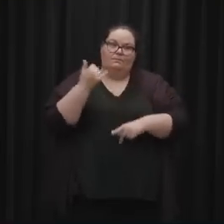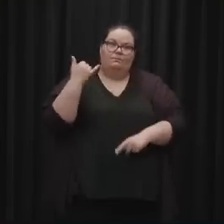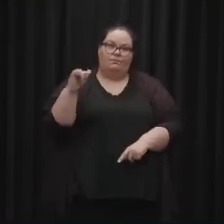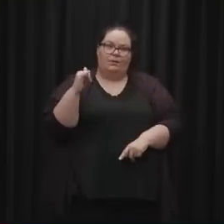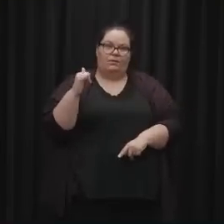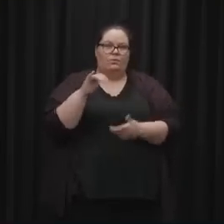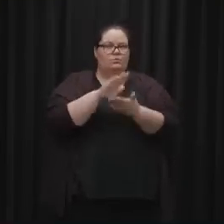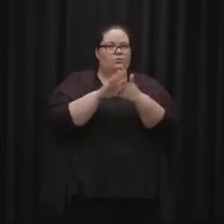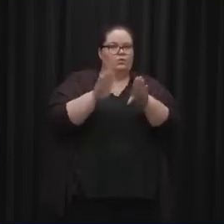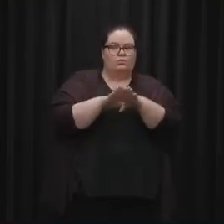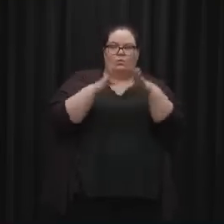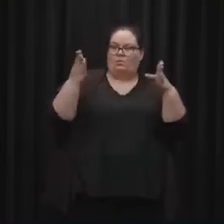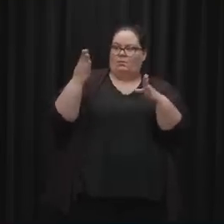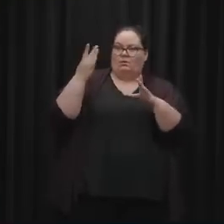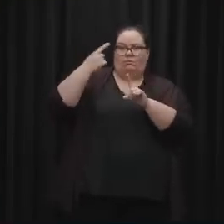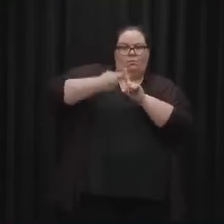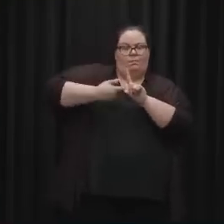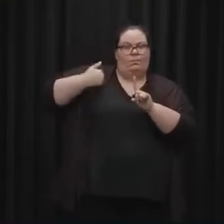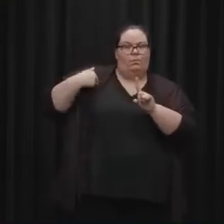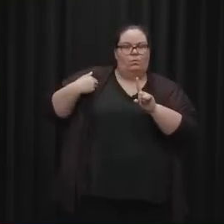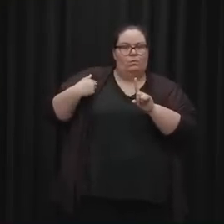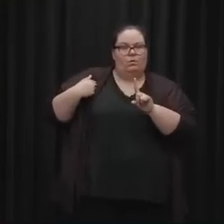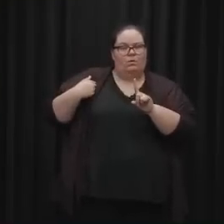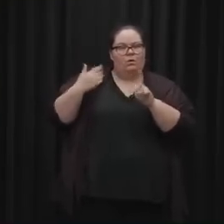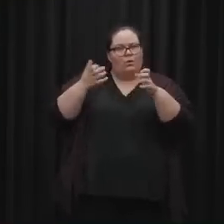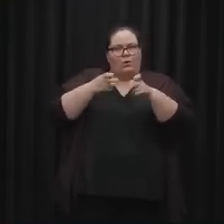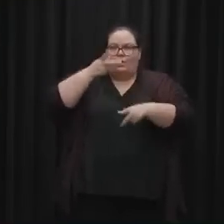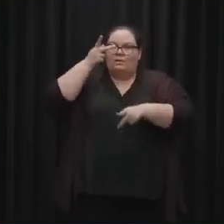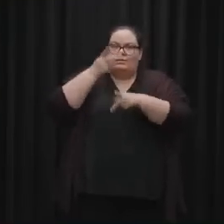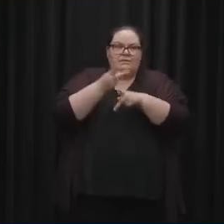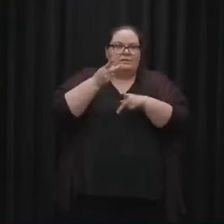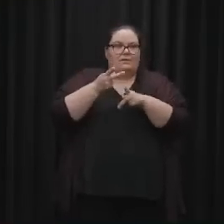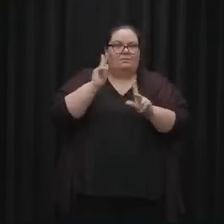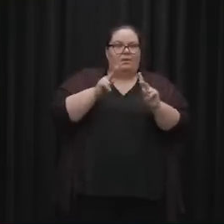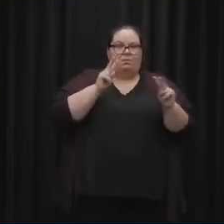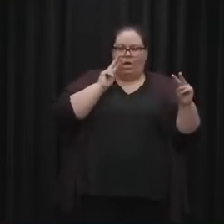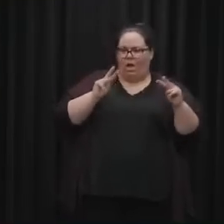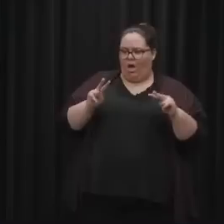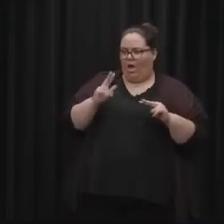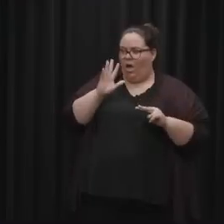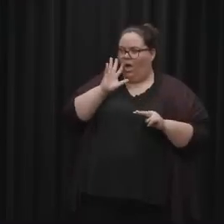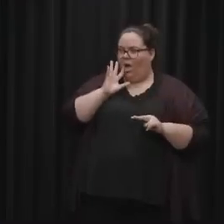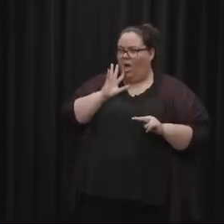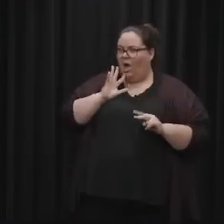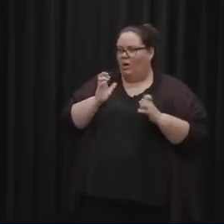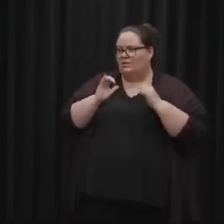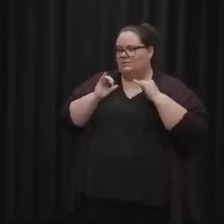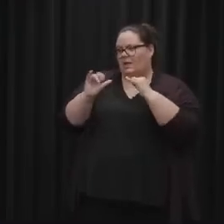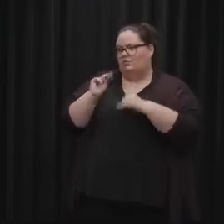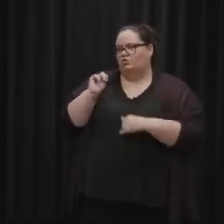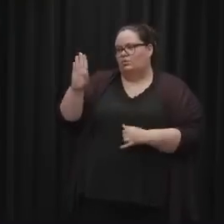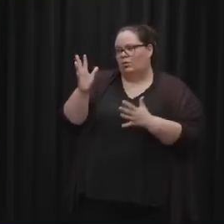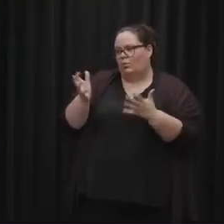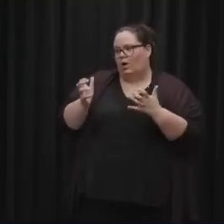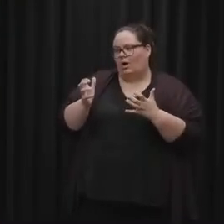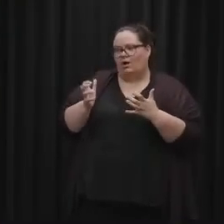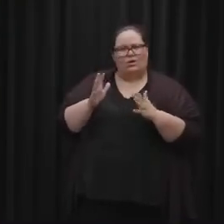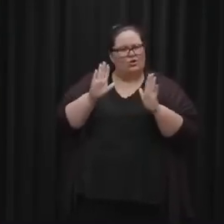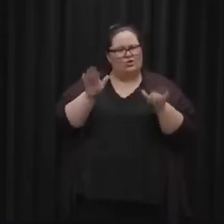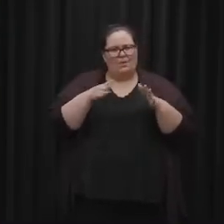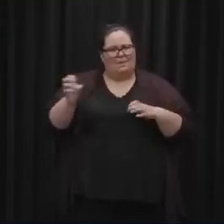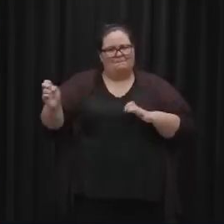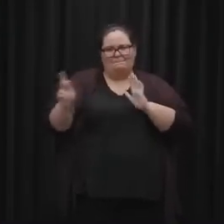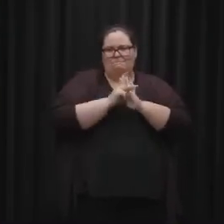the reopening of schools last month. We all want to maintain our enviable record in this pandemic. No one wants to return to